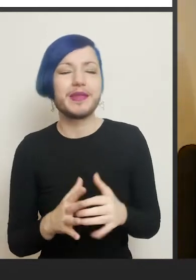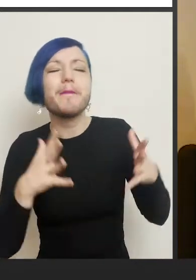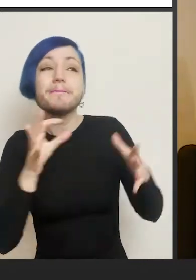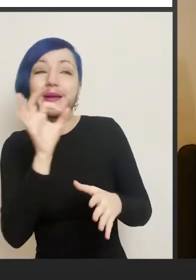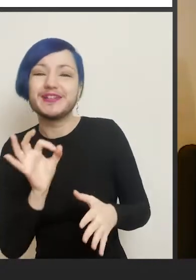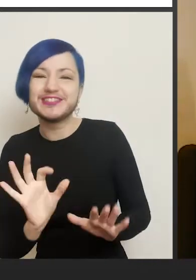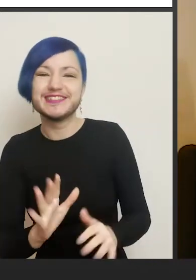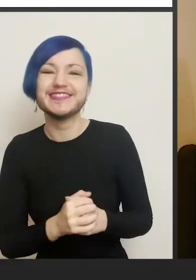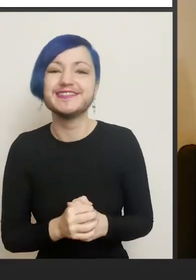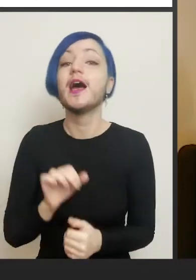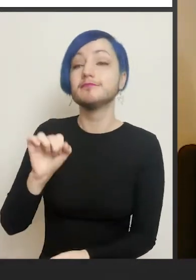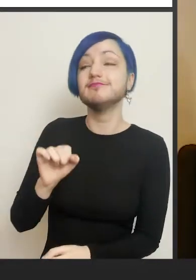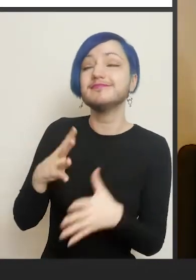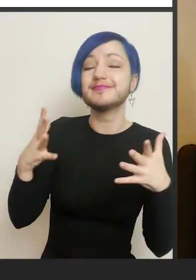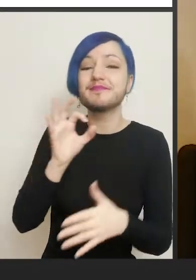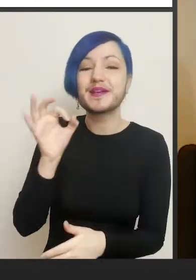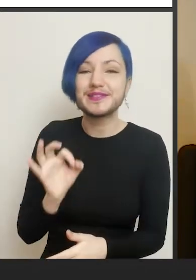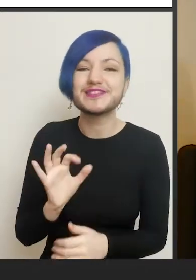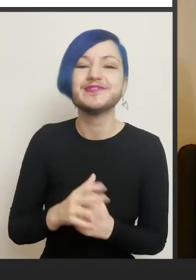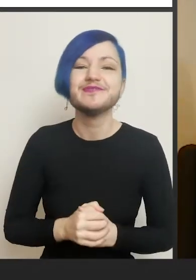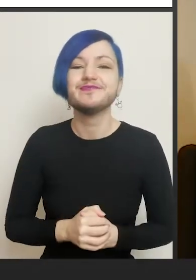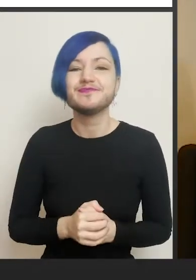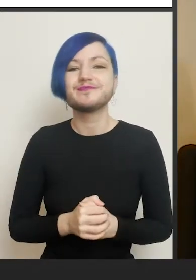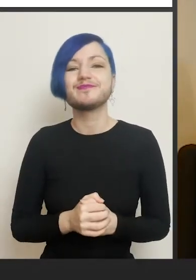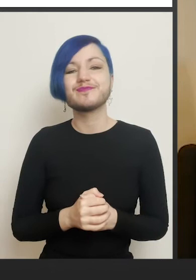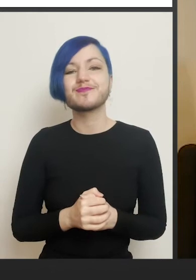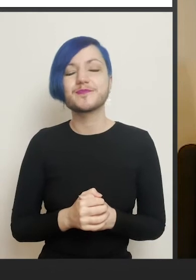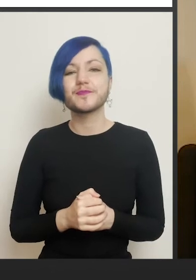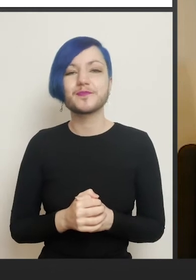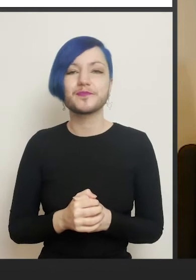It's a big one. It is a big one.